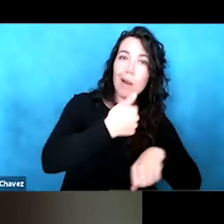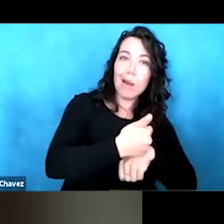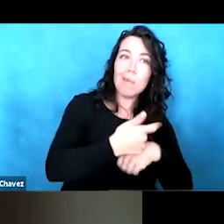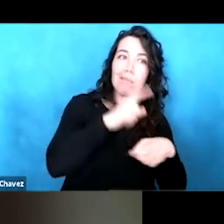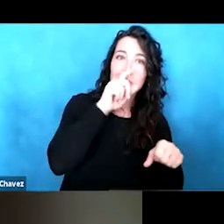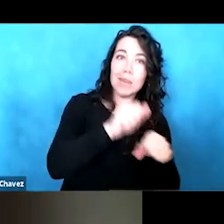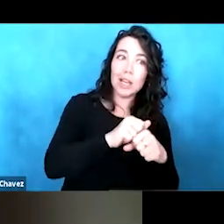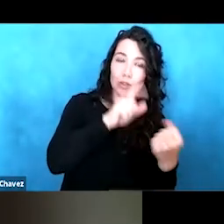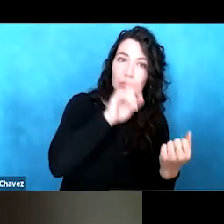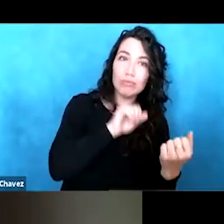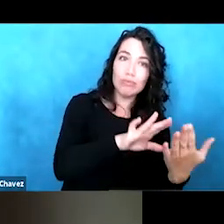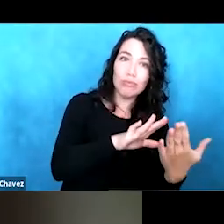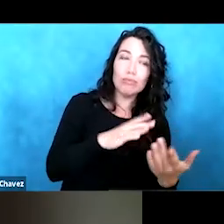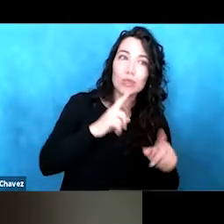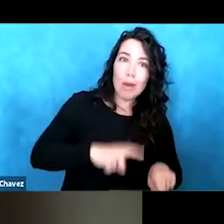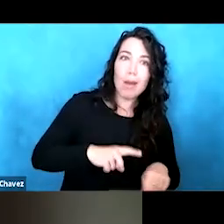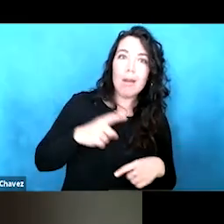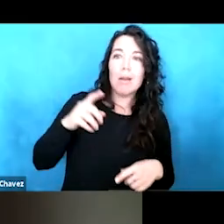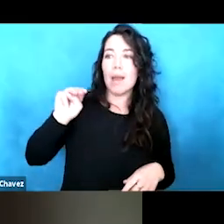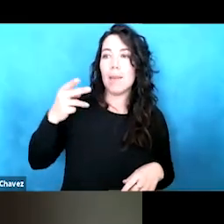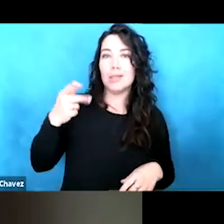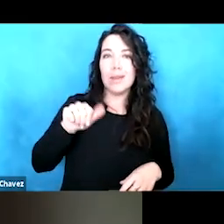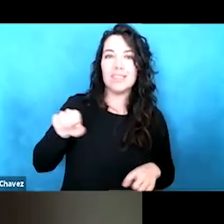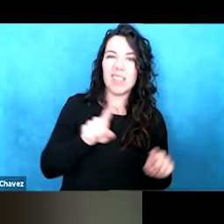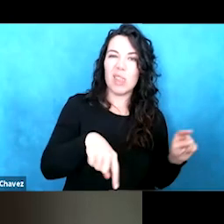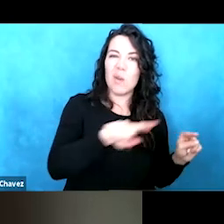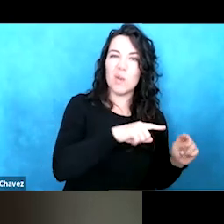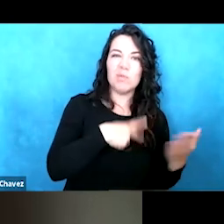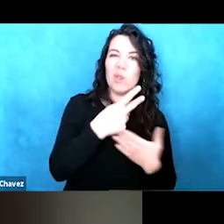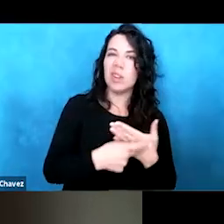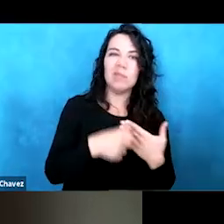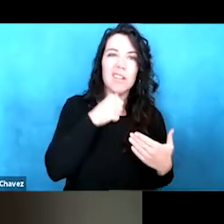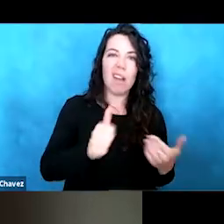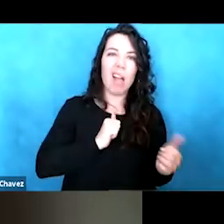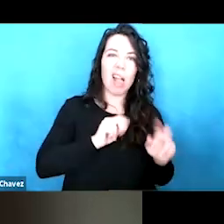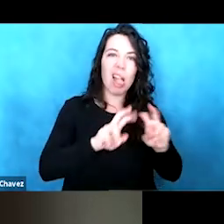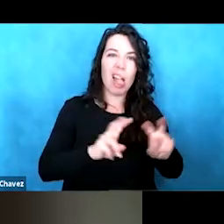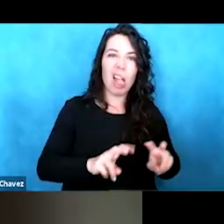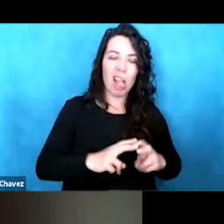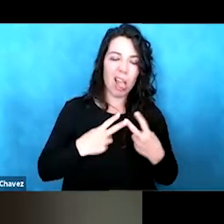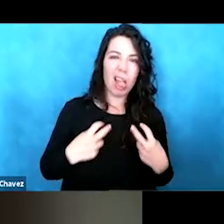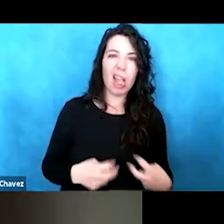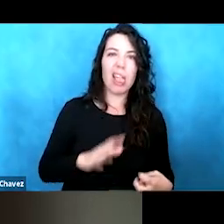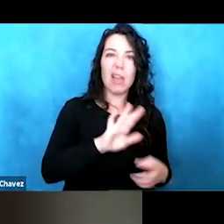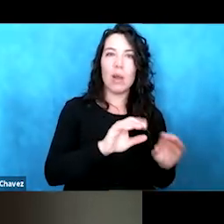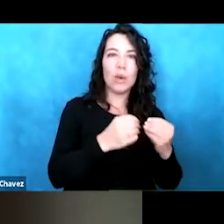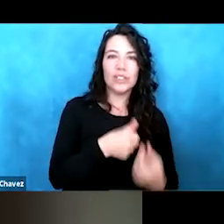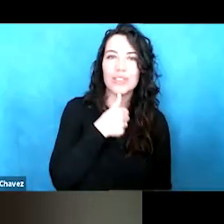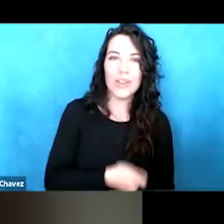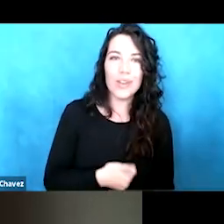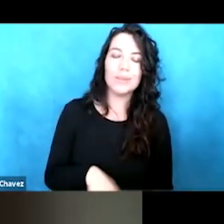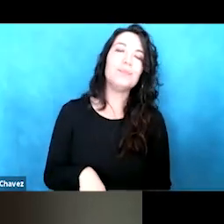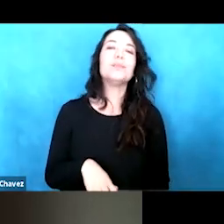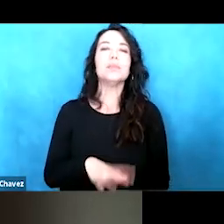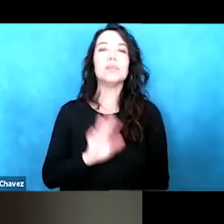MHPSS needs of those with disability or additional inclusion needs. Gender, on the